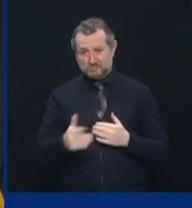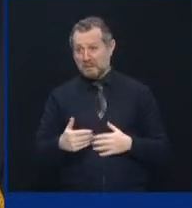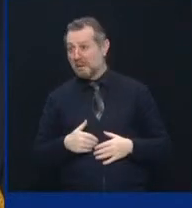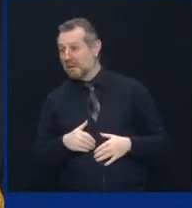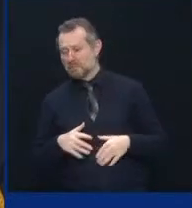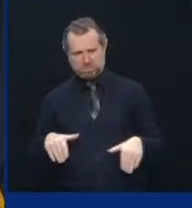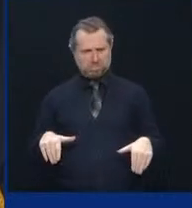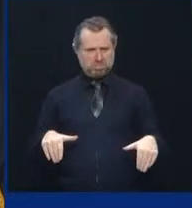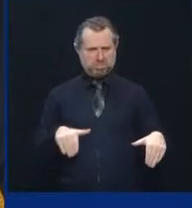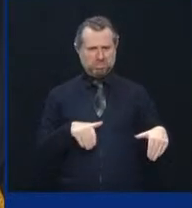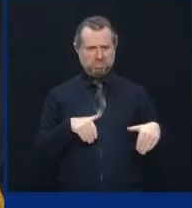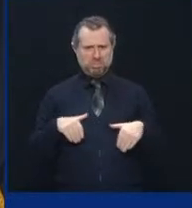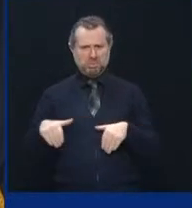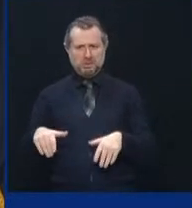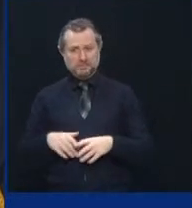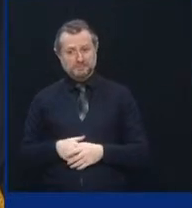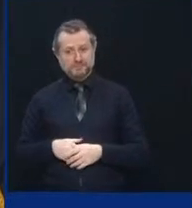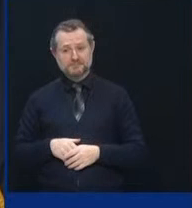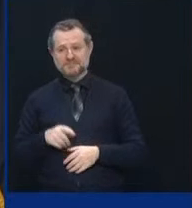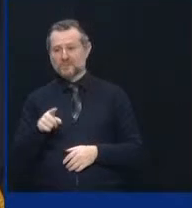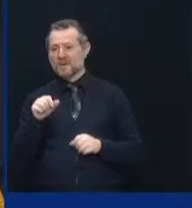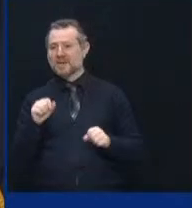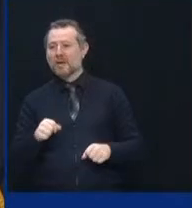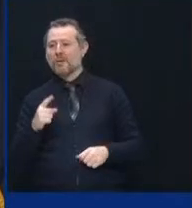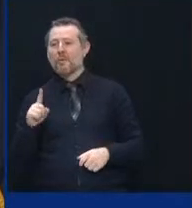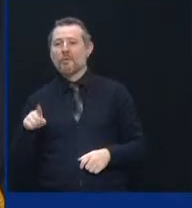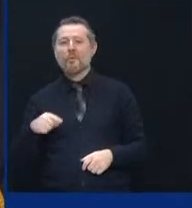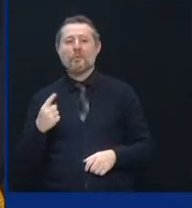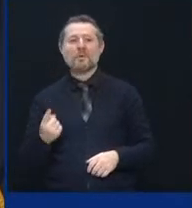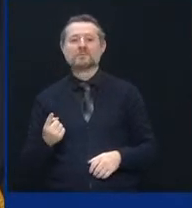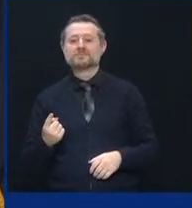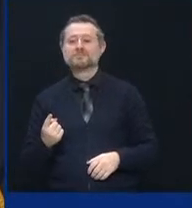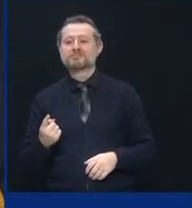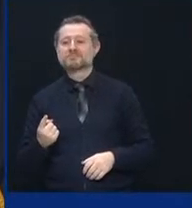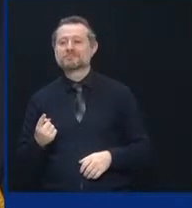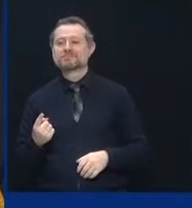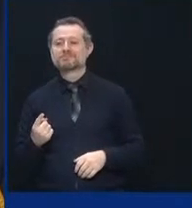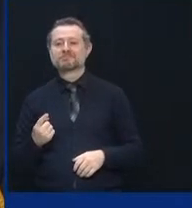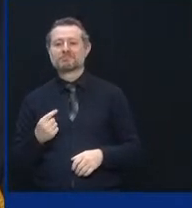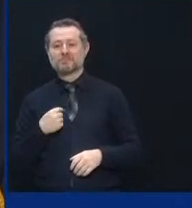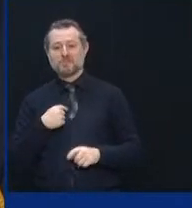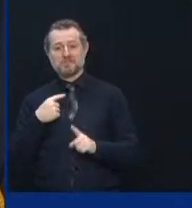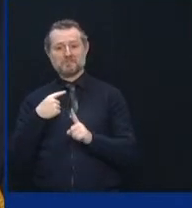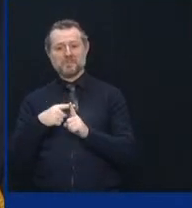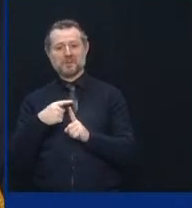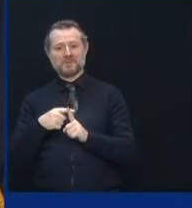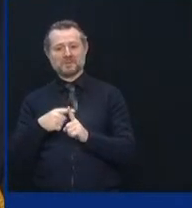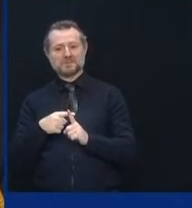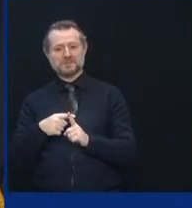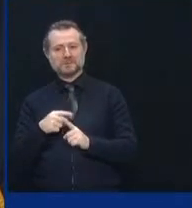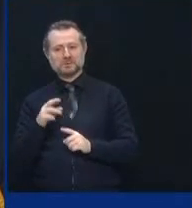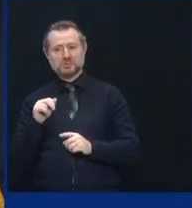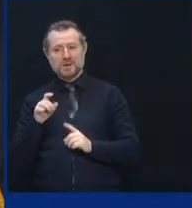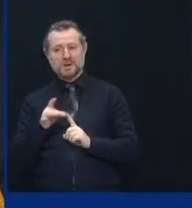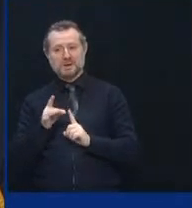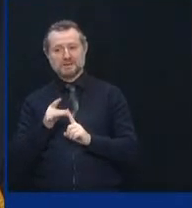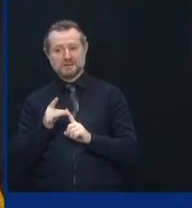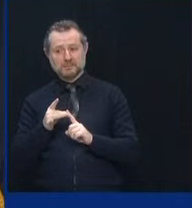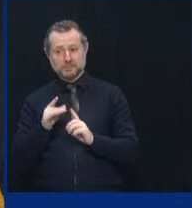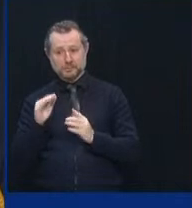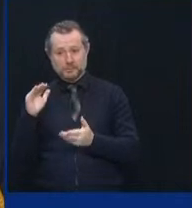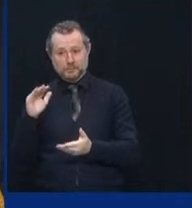Because even, Luis, you can always argue, even when the positivity rate comes down and everybody's vaccinated, well, there may be a